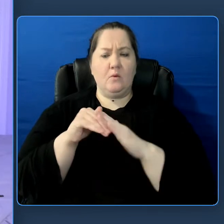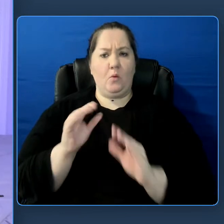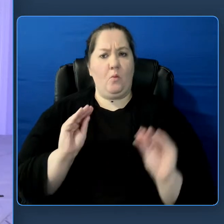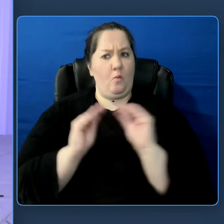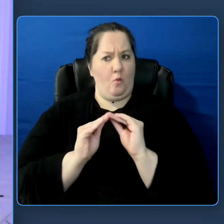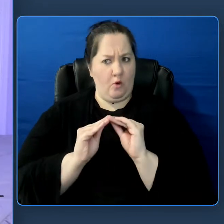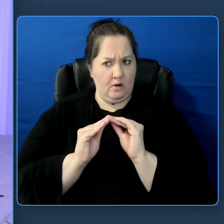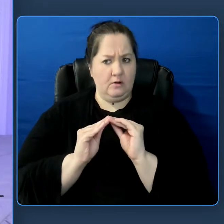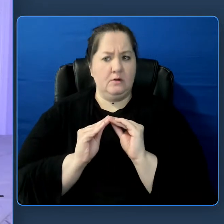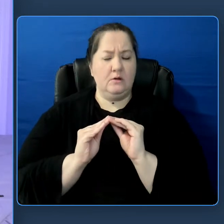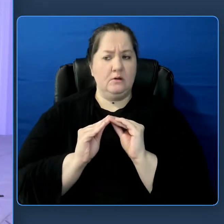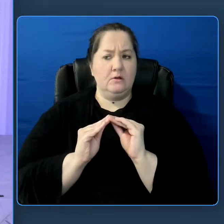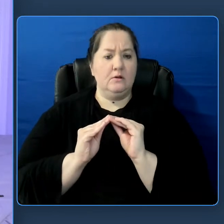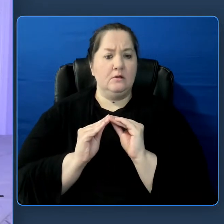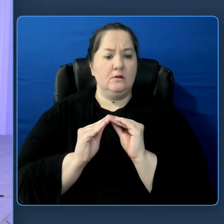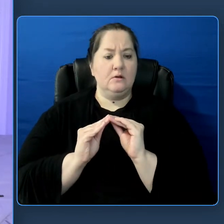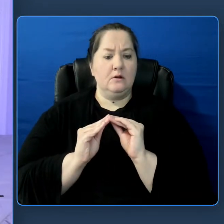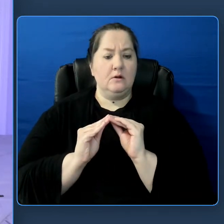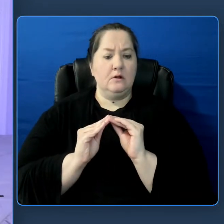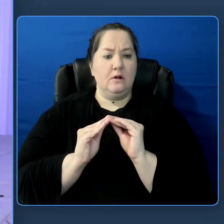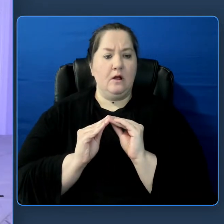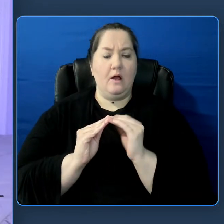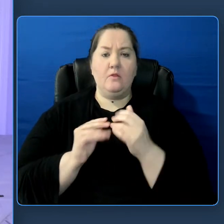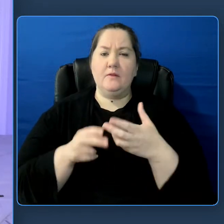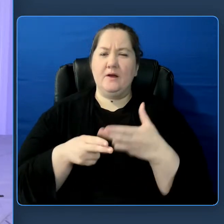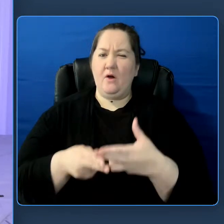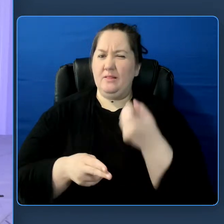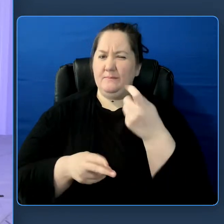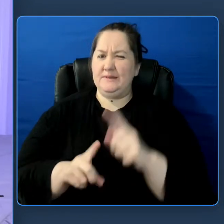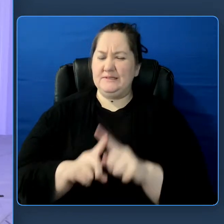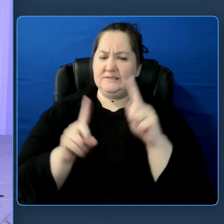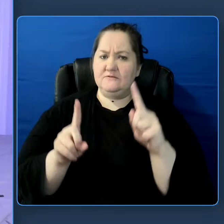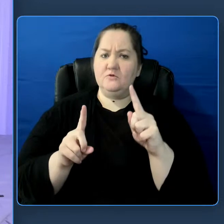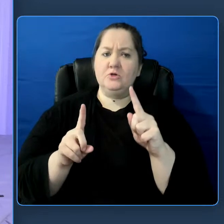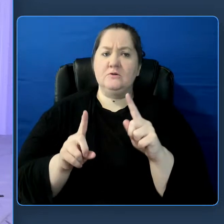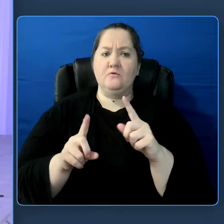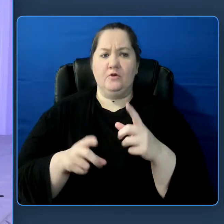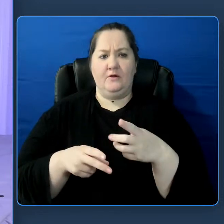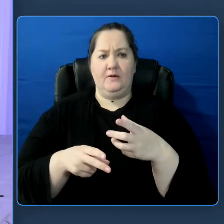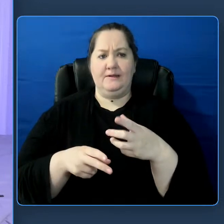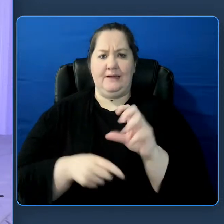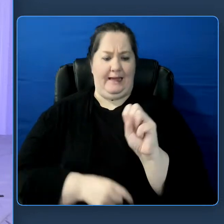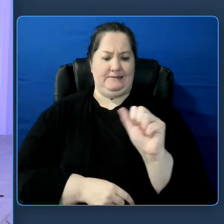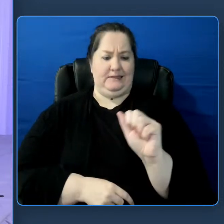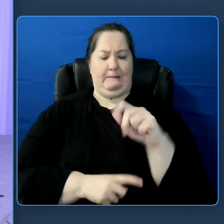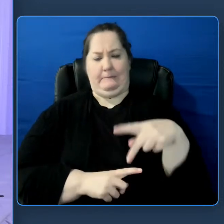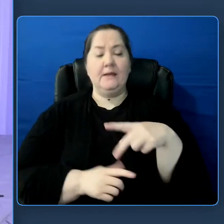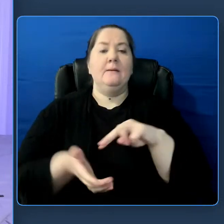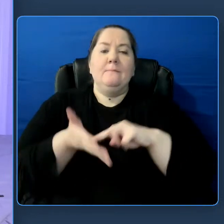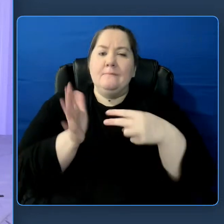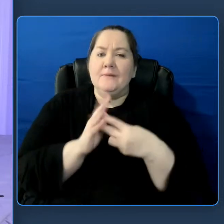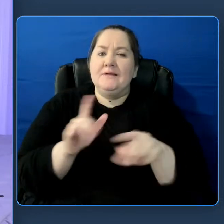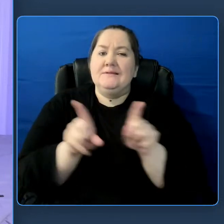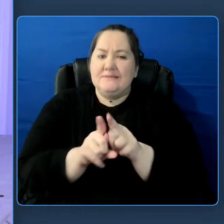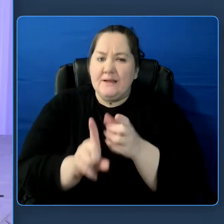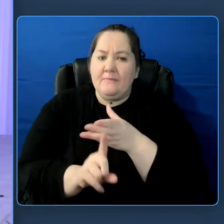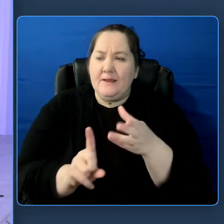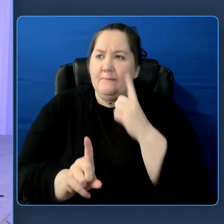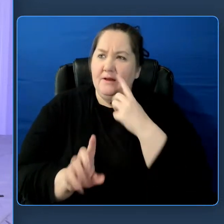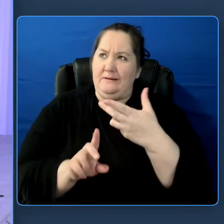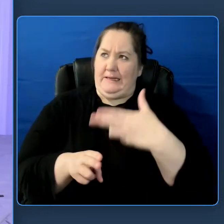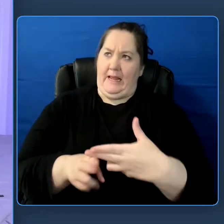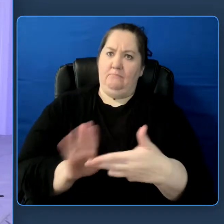description, other areas call it a little bit different as far as namesake, but it all kind of means the same thing as far